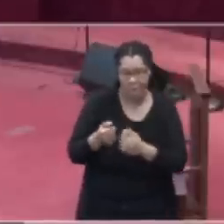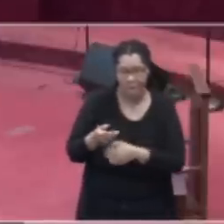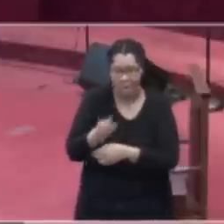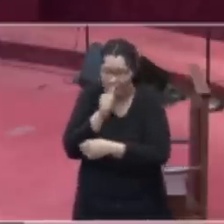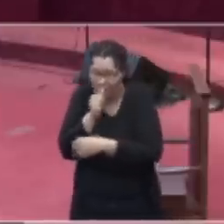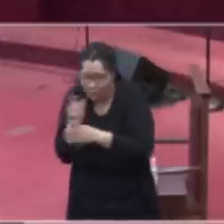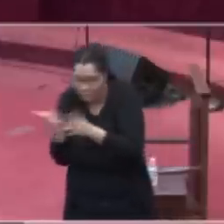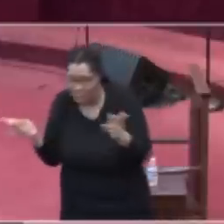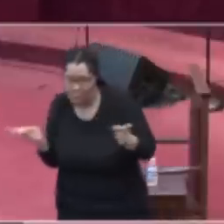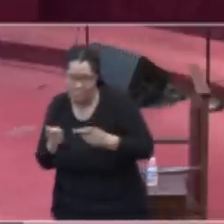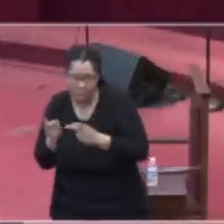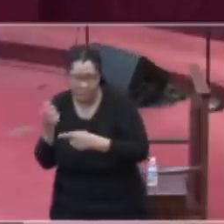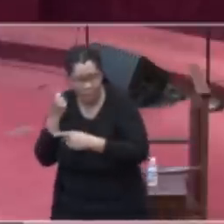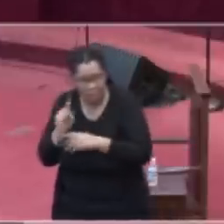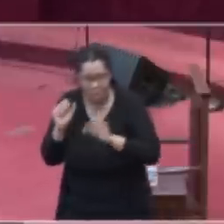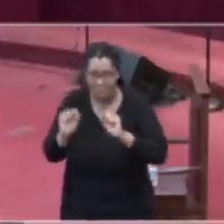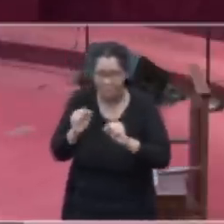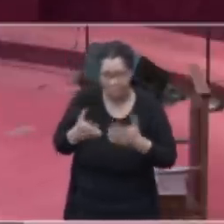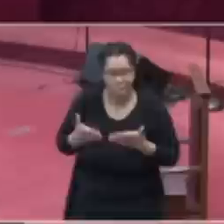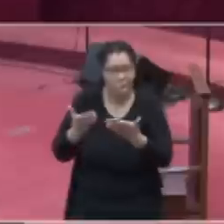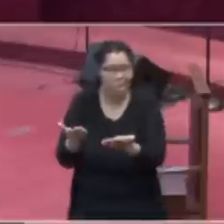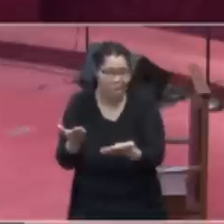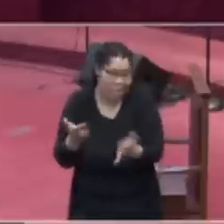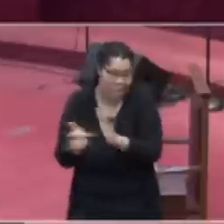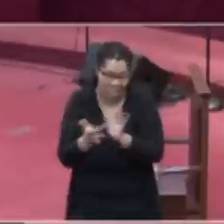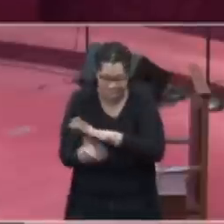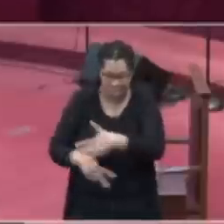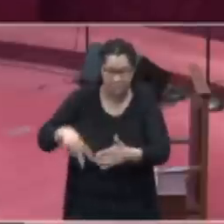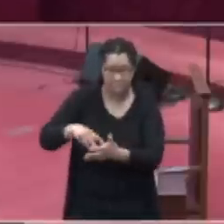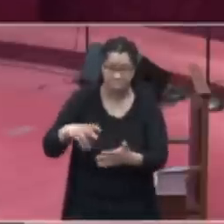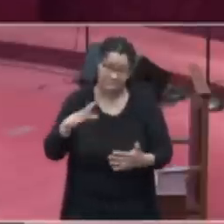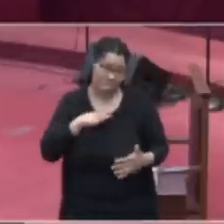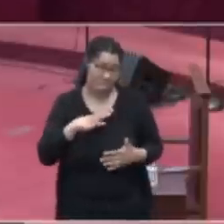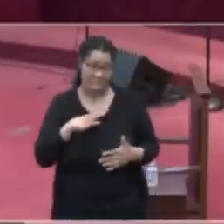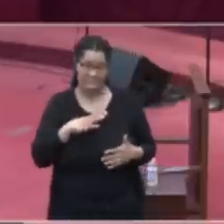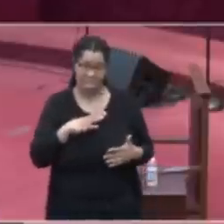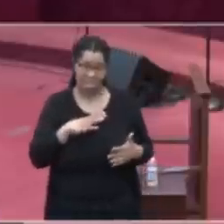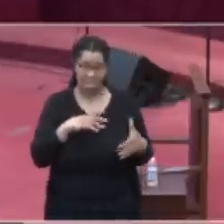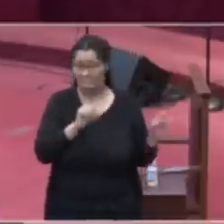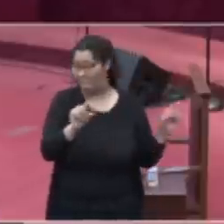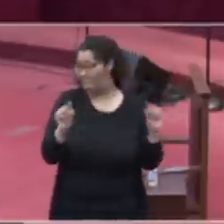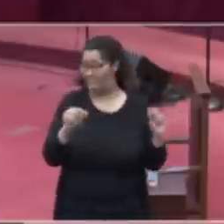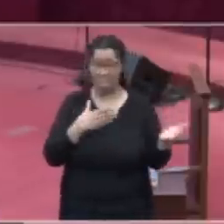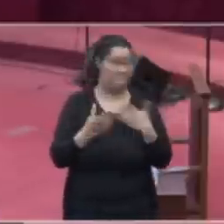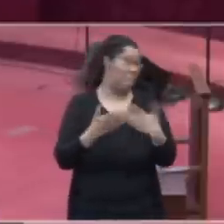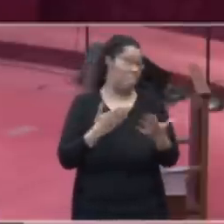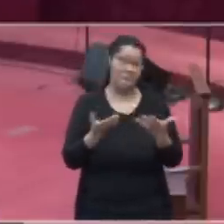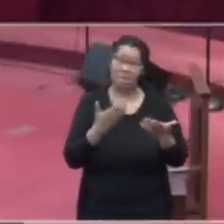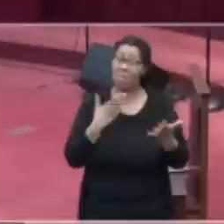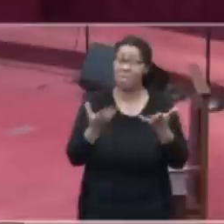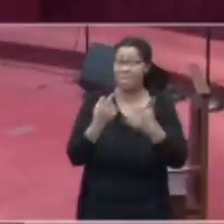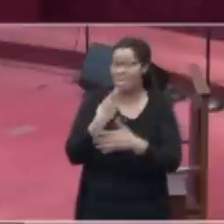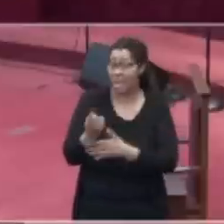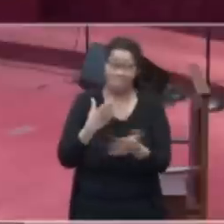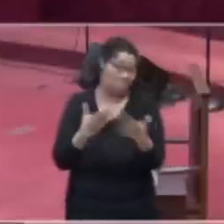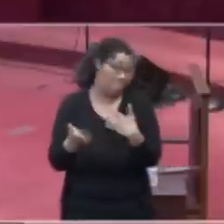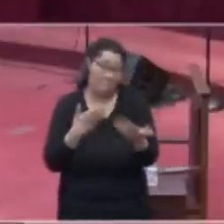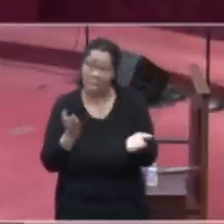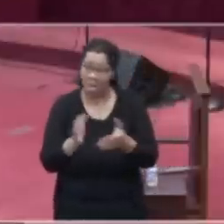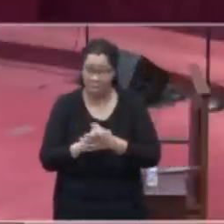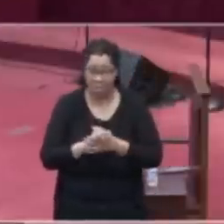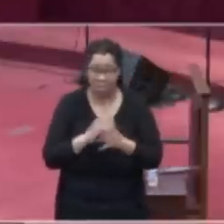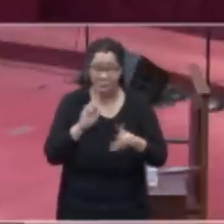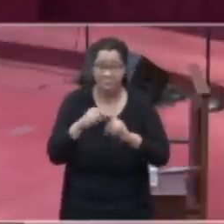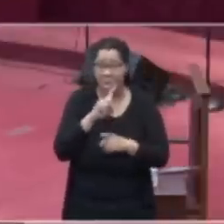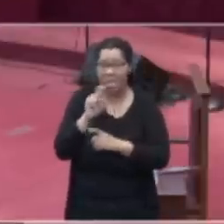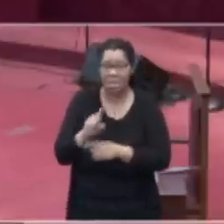secret so as to imply that he was resurrected. Let them talk. Let them say everything they're going to say. And then when they